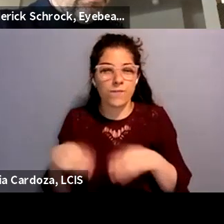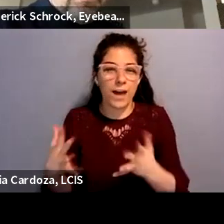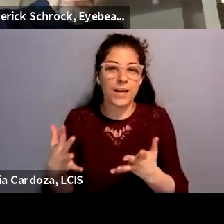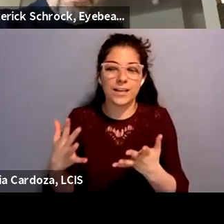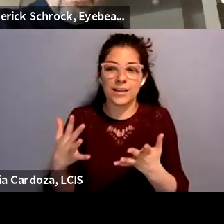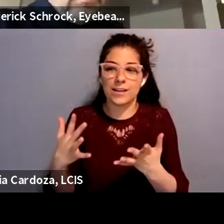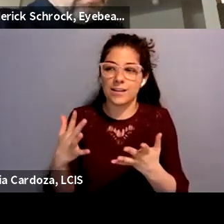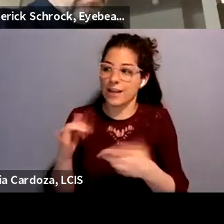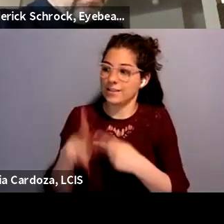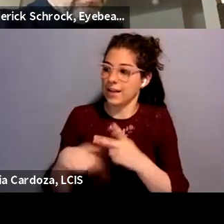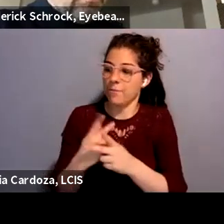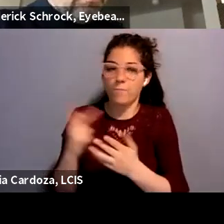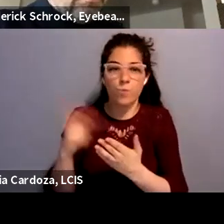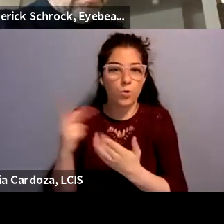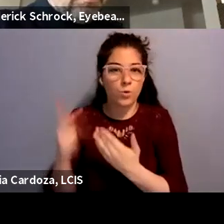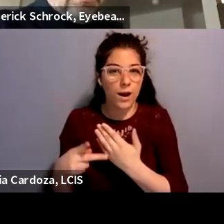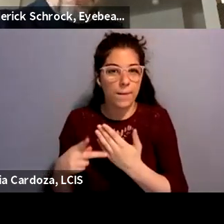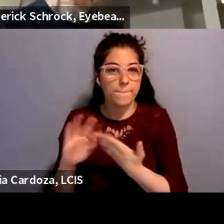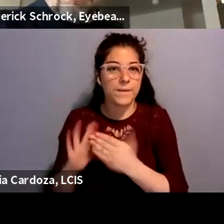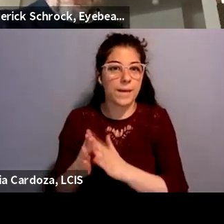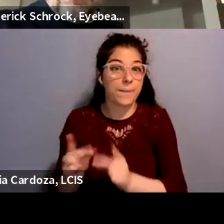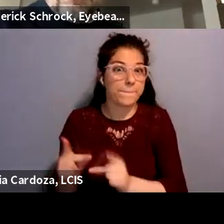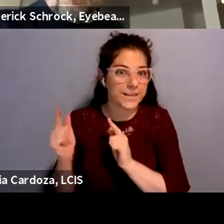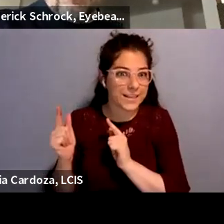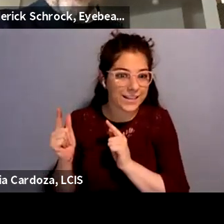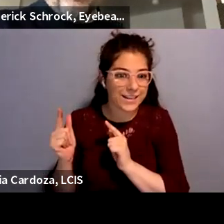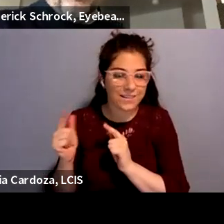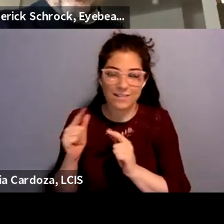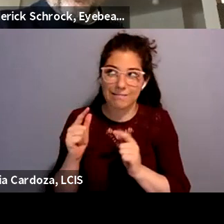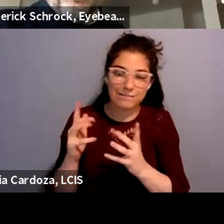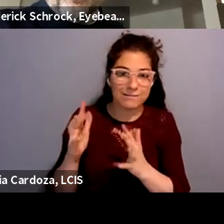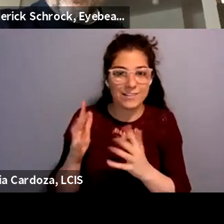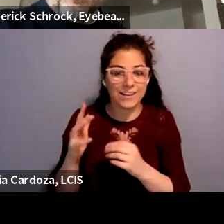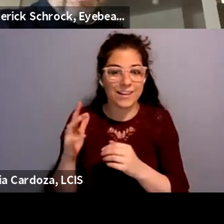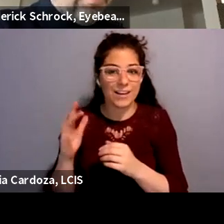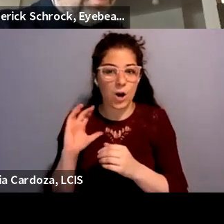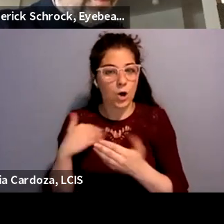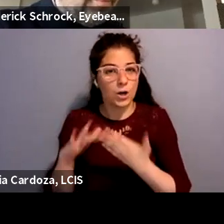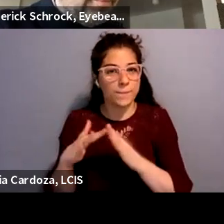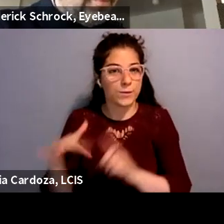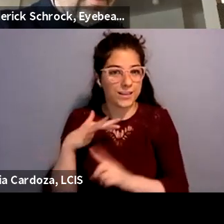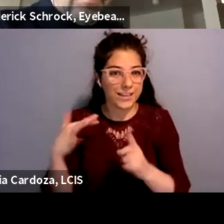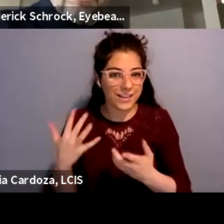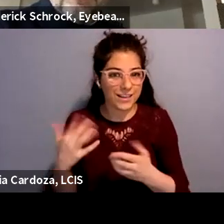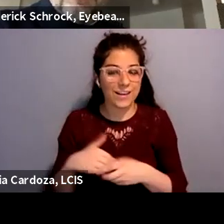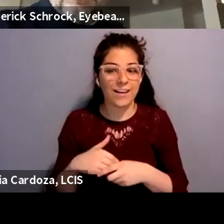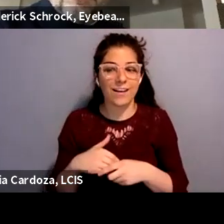the type of programming that became immediately needed in our community. And so from a